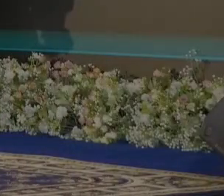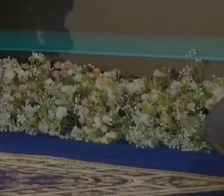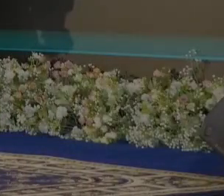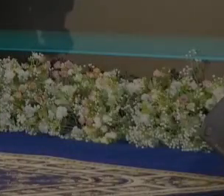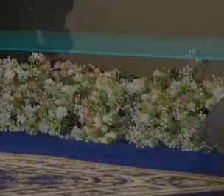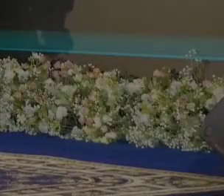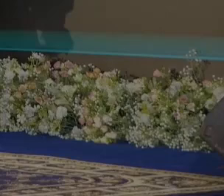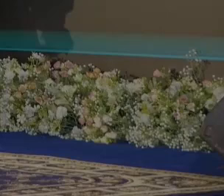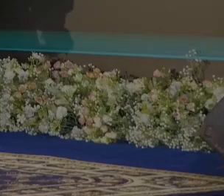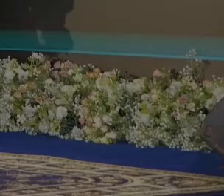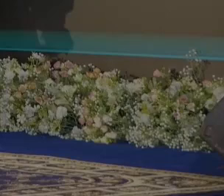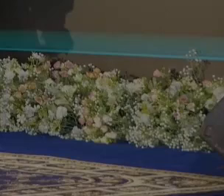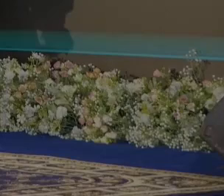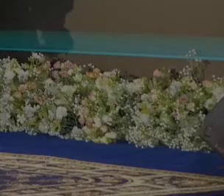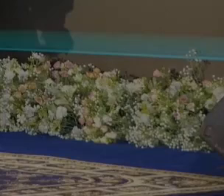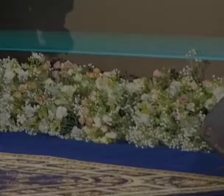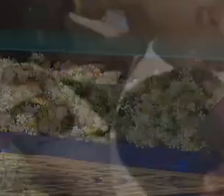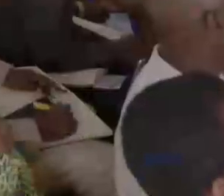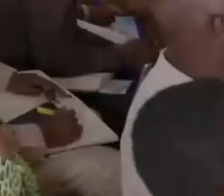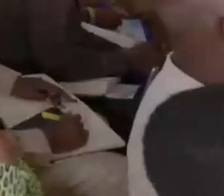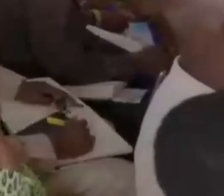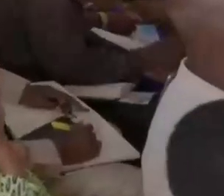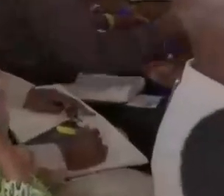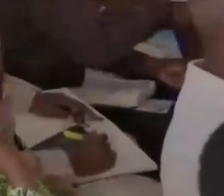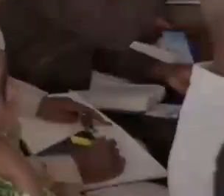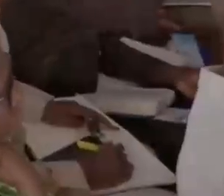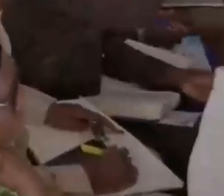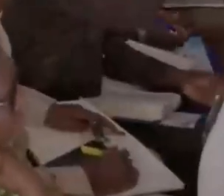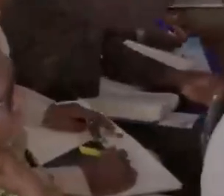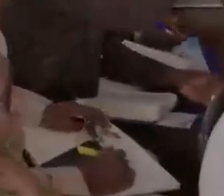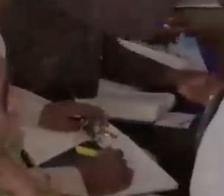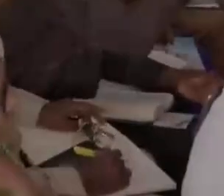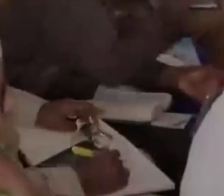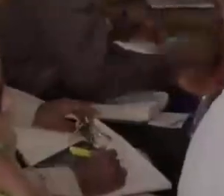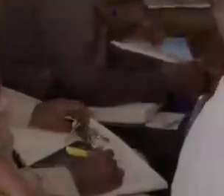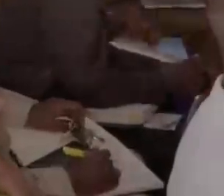your needs. All your needs.